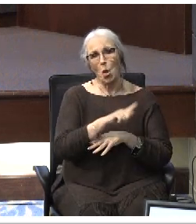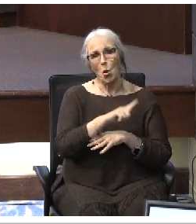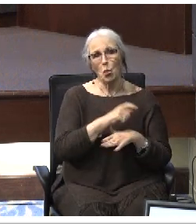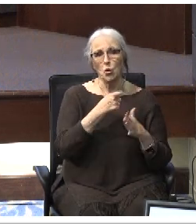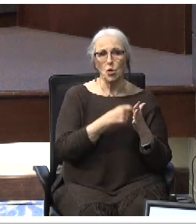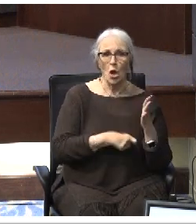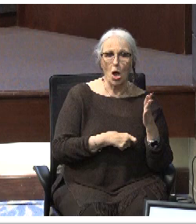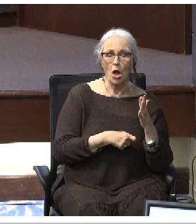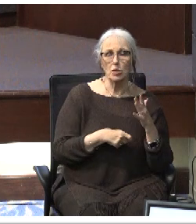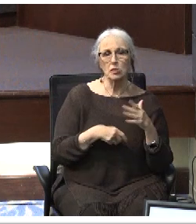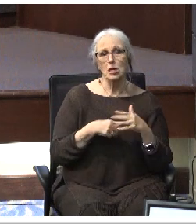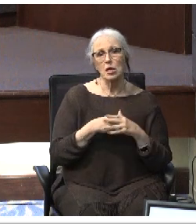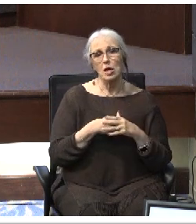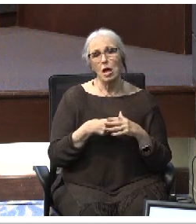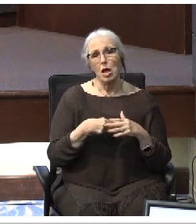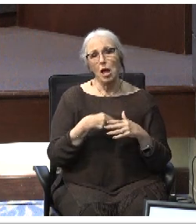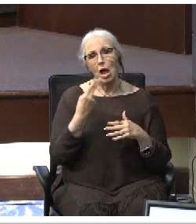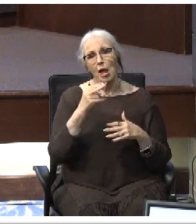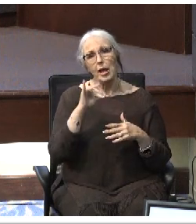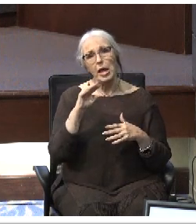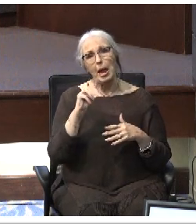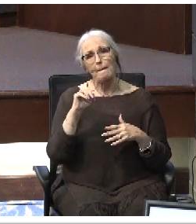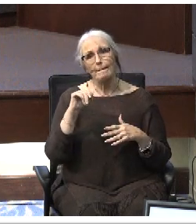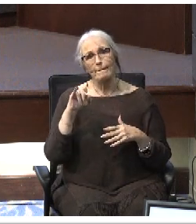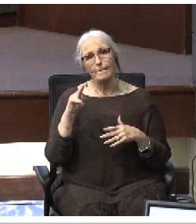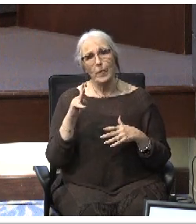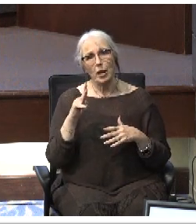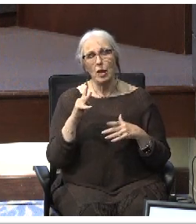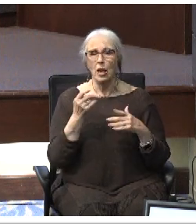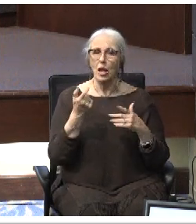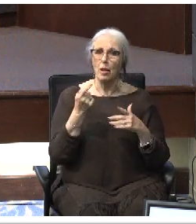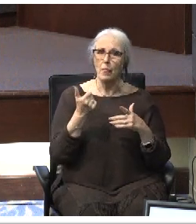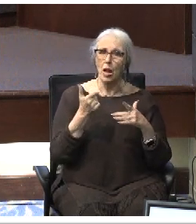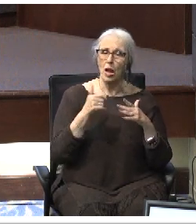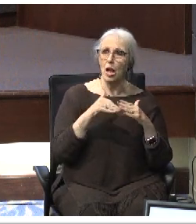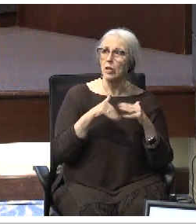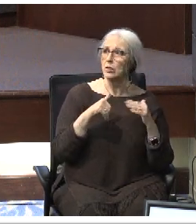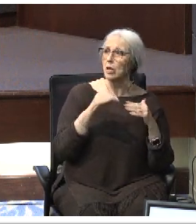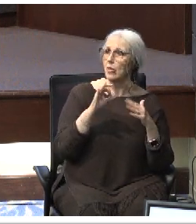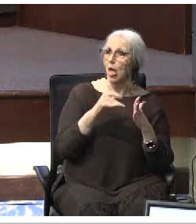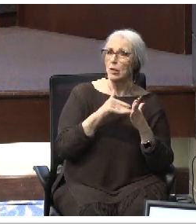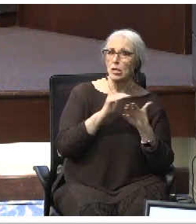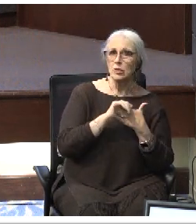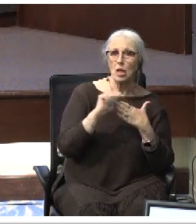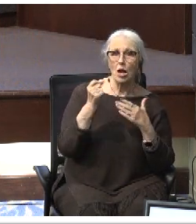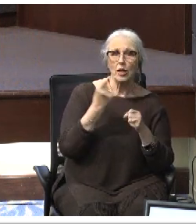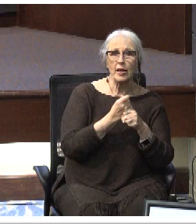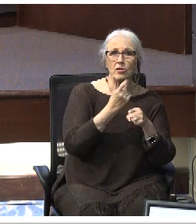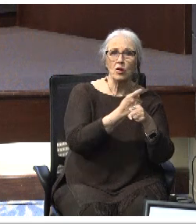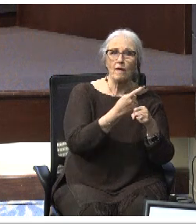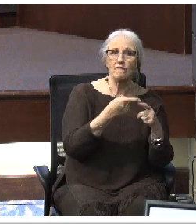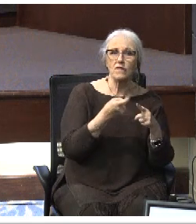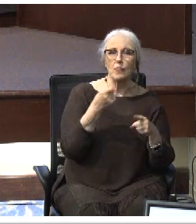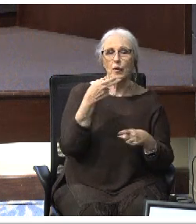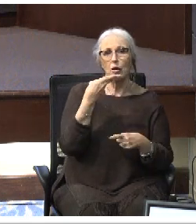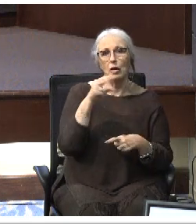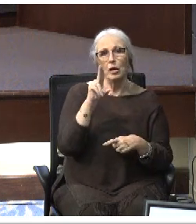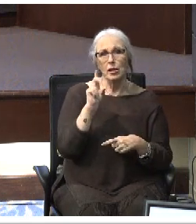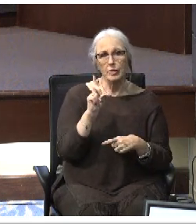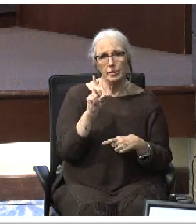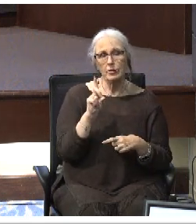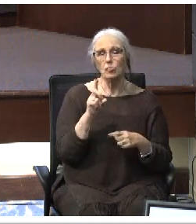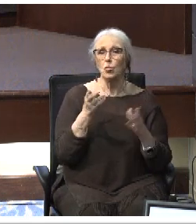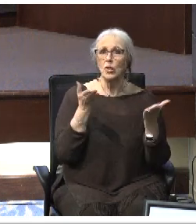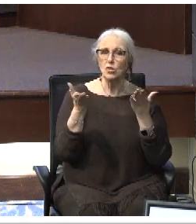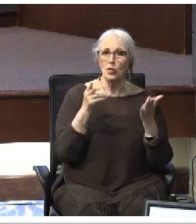high impact one. We get just a little under $90,000 every year from HUD, and we serve about